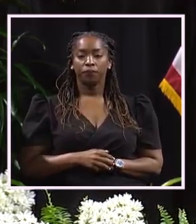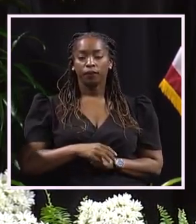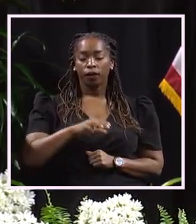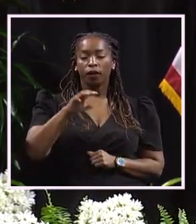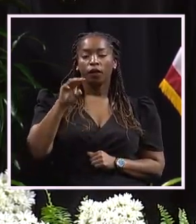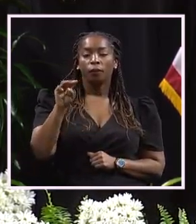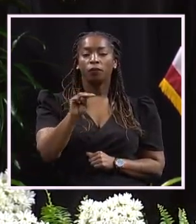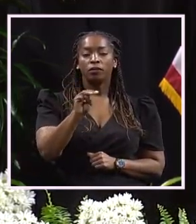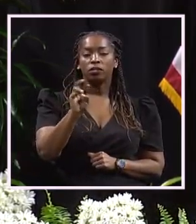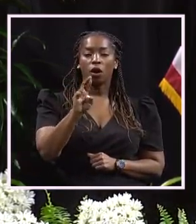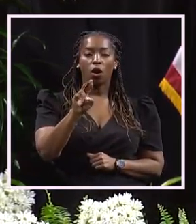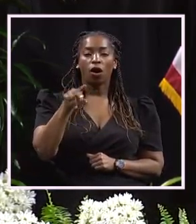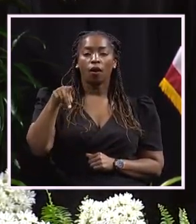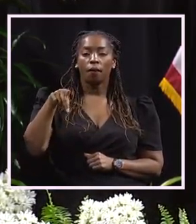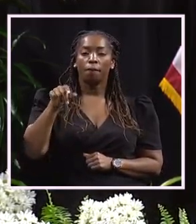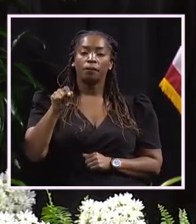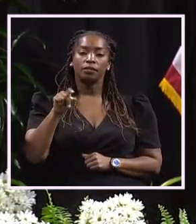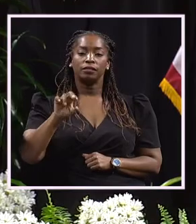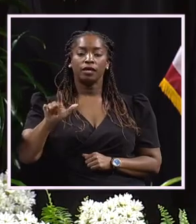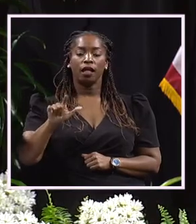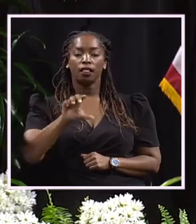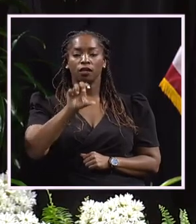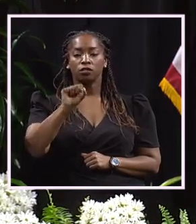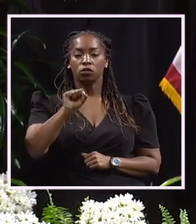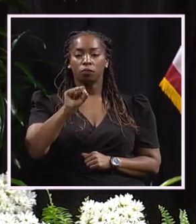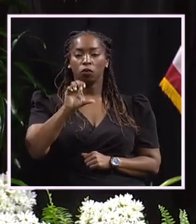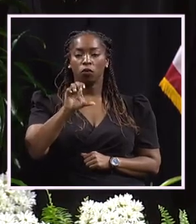Marissa R. Patel, summa cum laude.